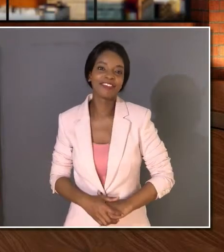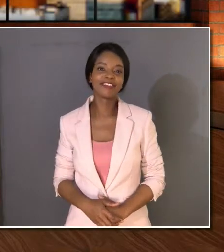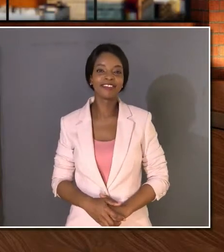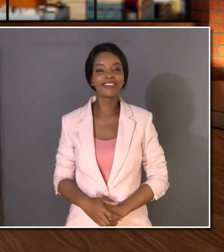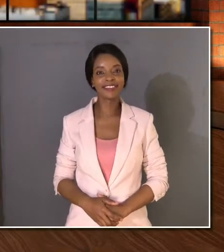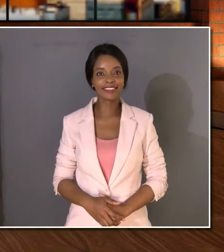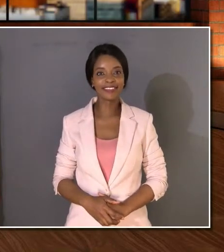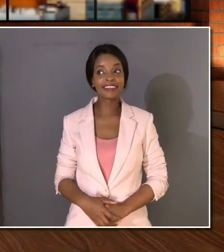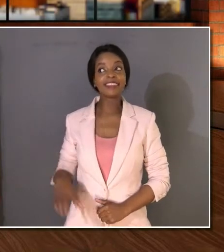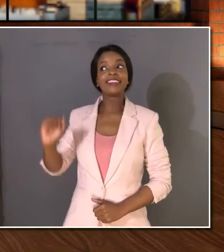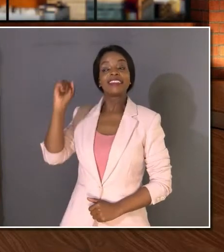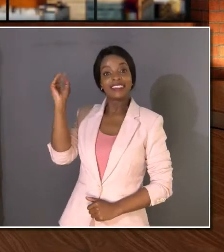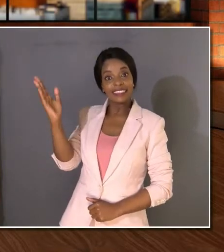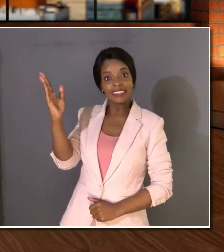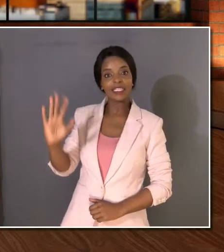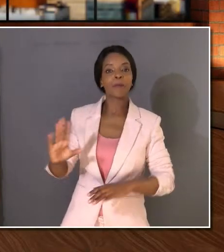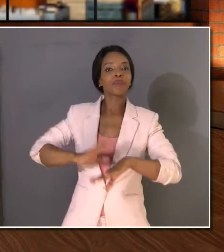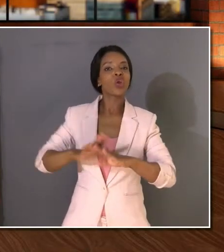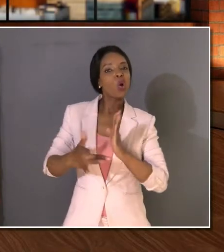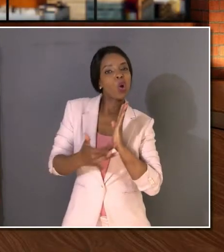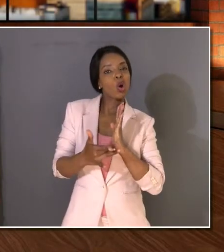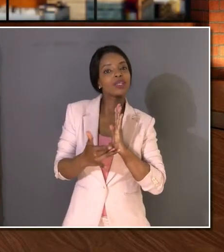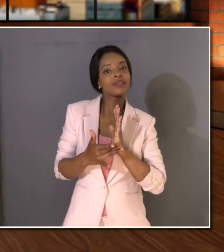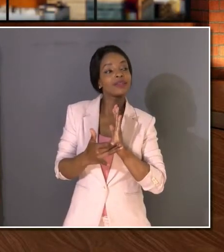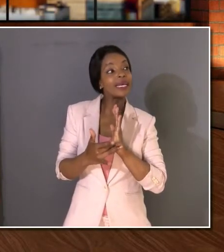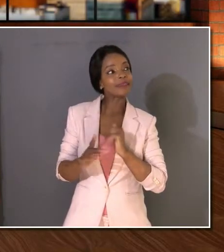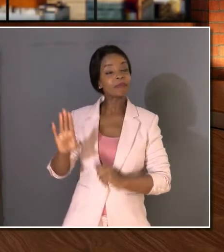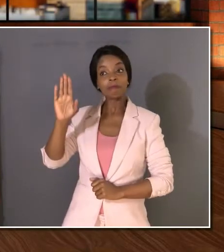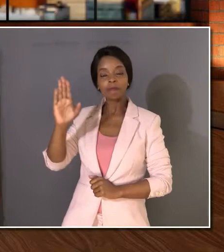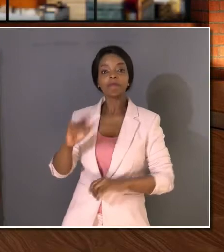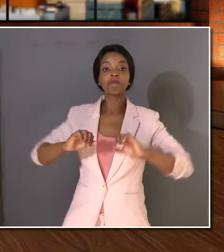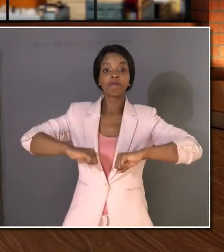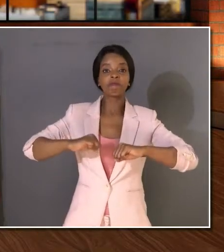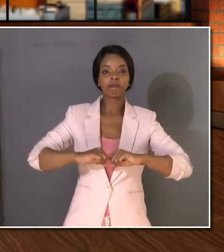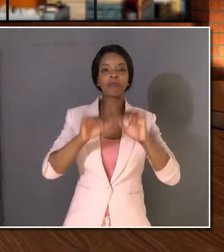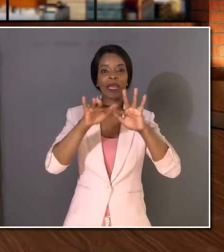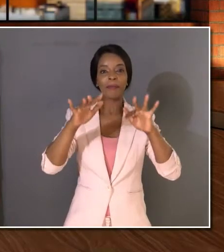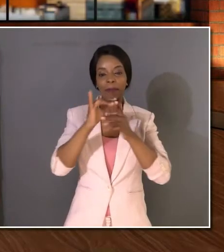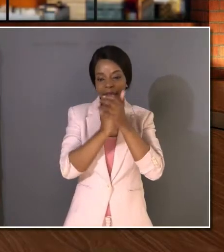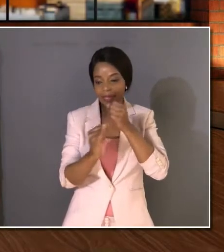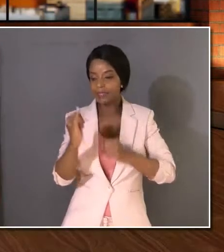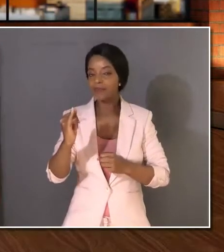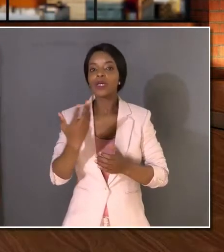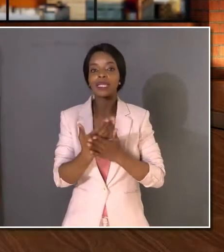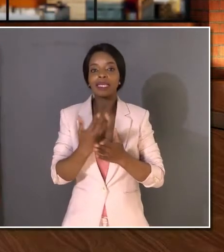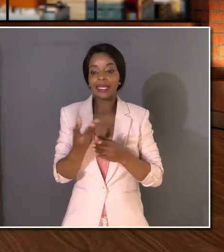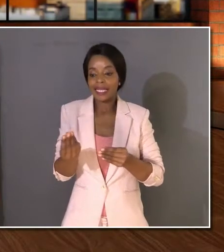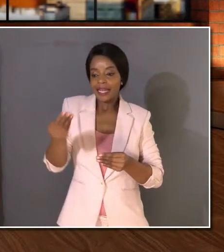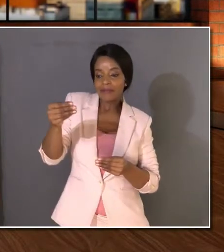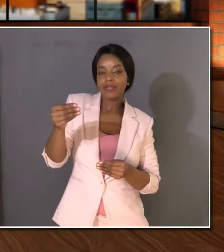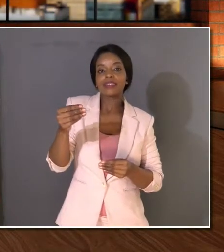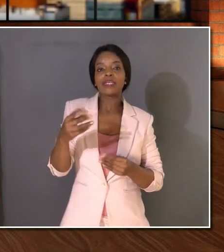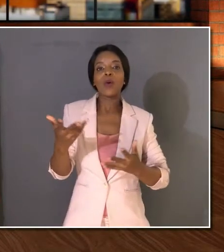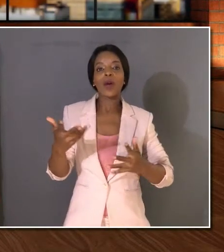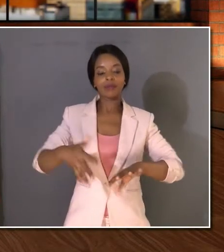A digital crowdfunding platform that enables individuals to invest in agribusinesses owned by smallholder